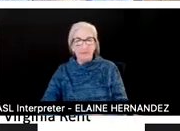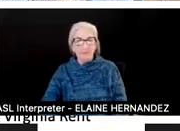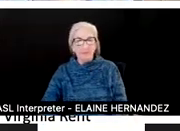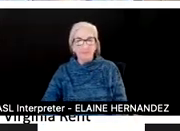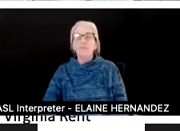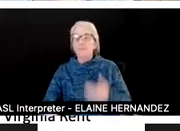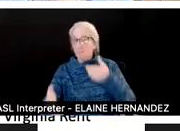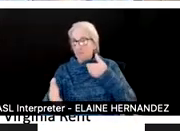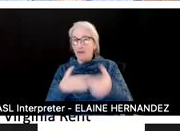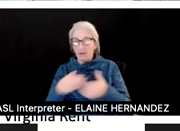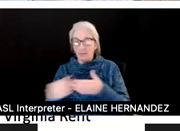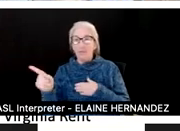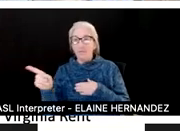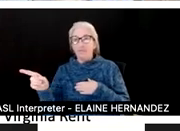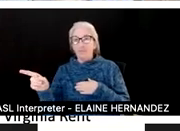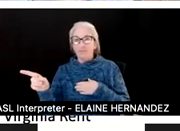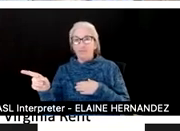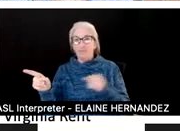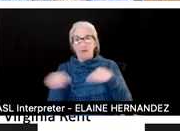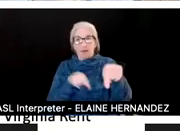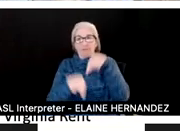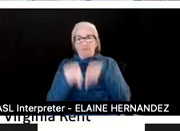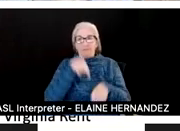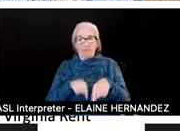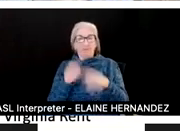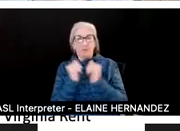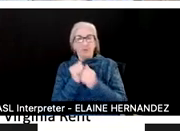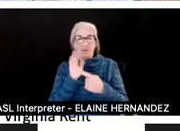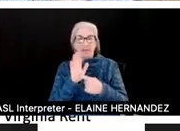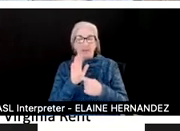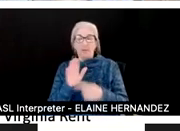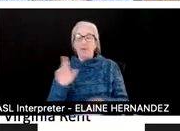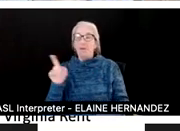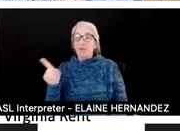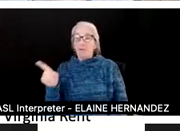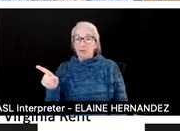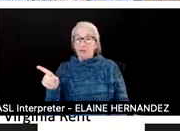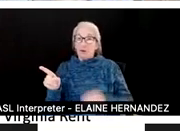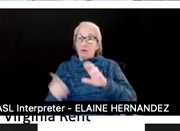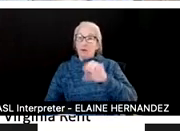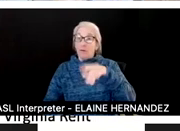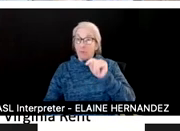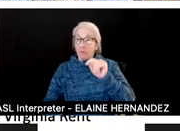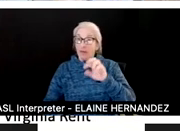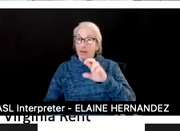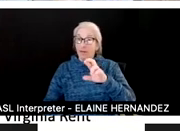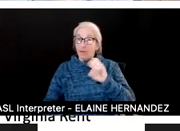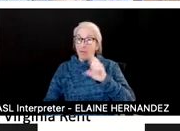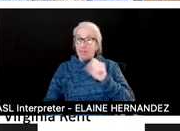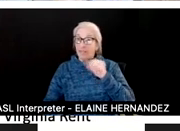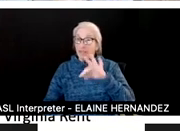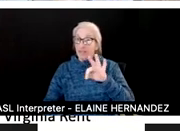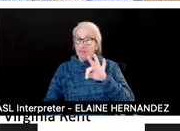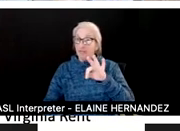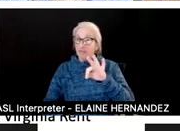Okay. I'll pick up back in the example. So with the rent relief navigator, Michelle's able to